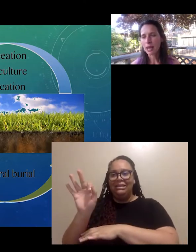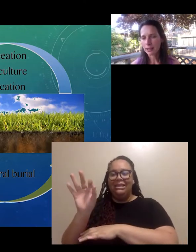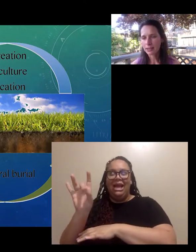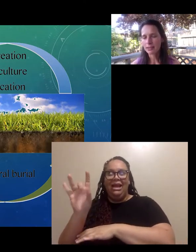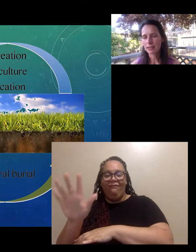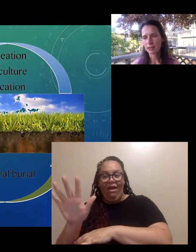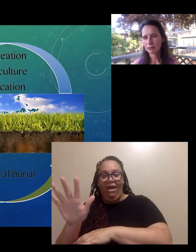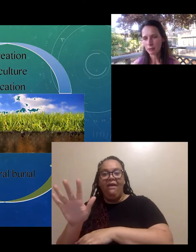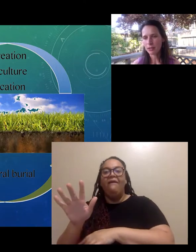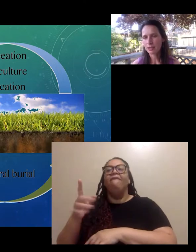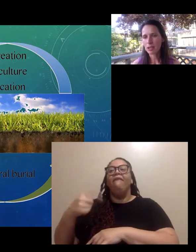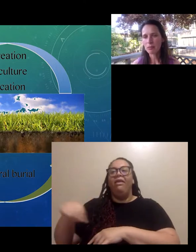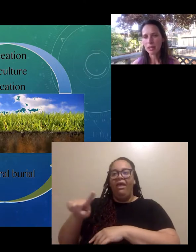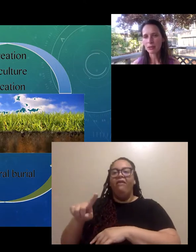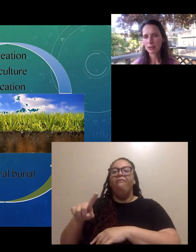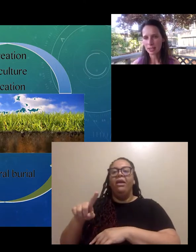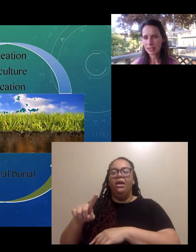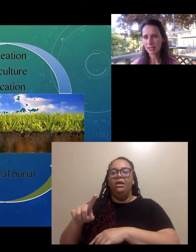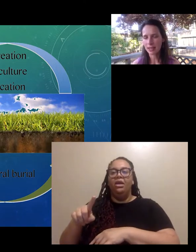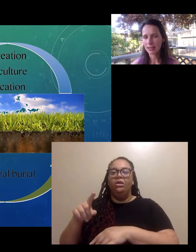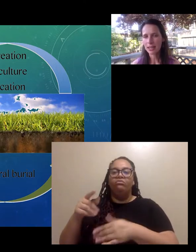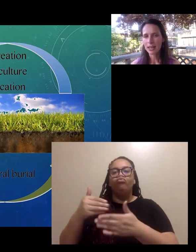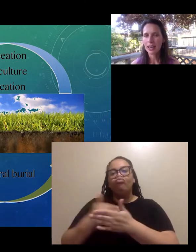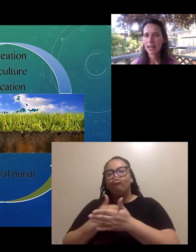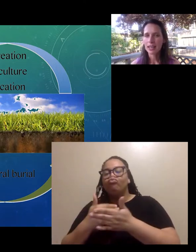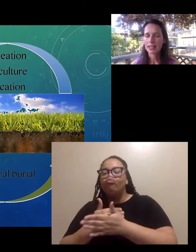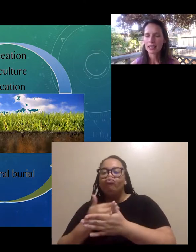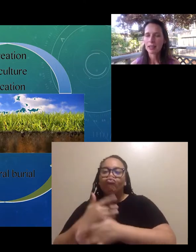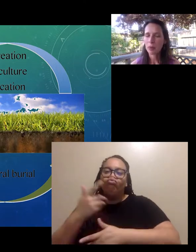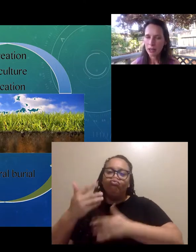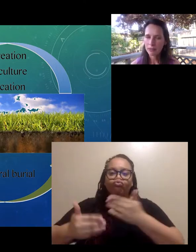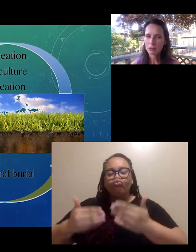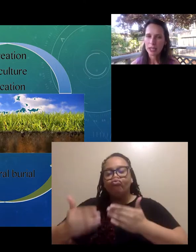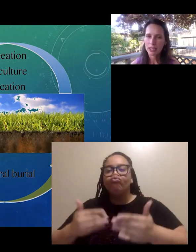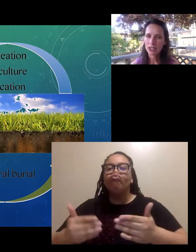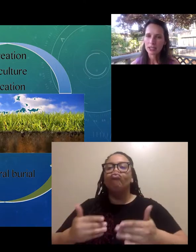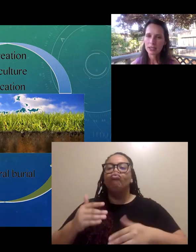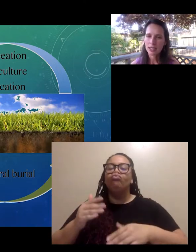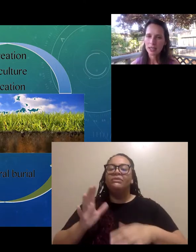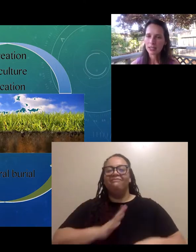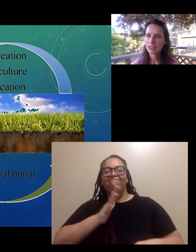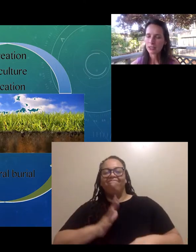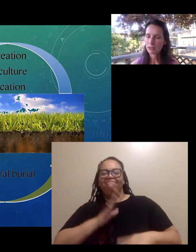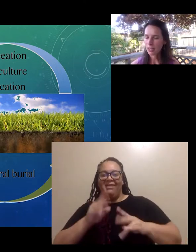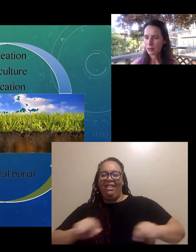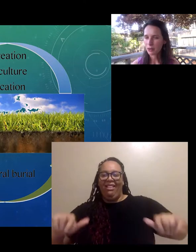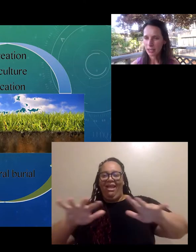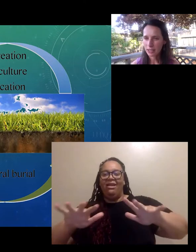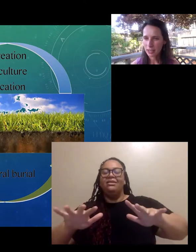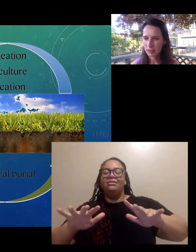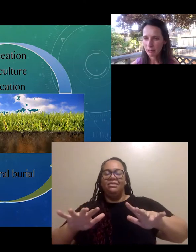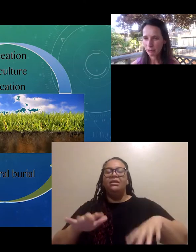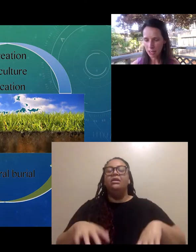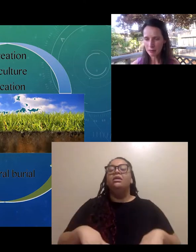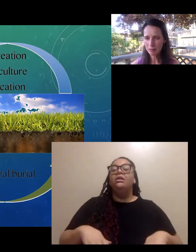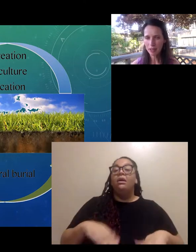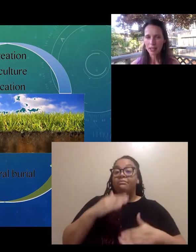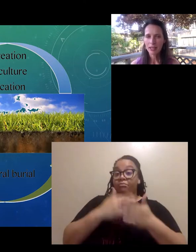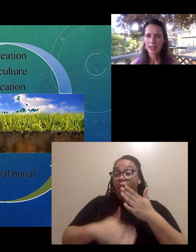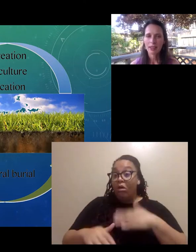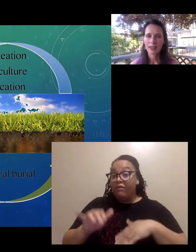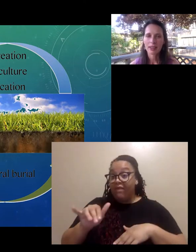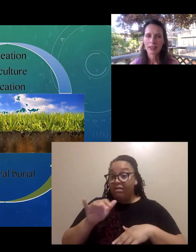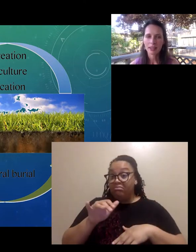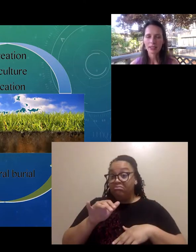the wetlands and the forests and the meadows since then. And a part of the ranch is a certified organic farm.